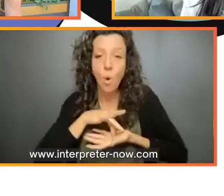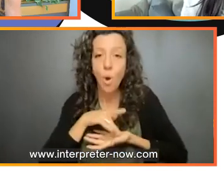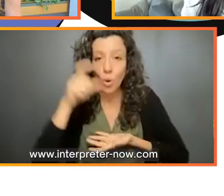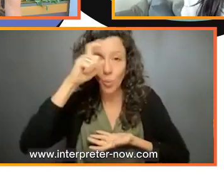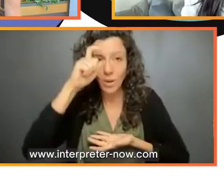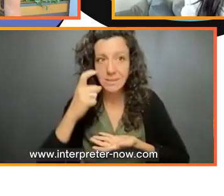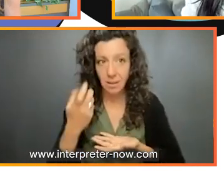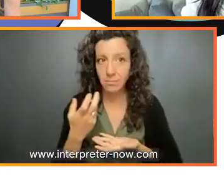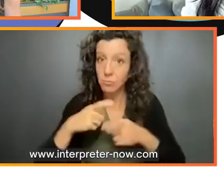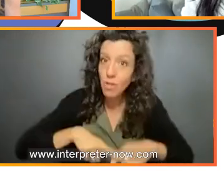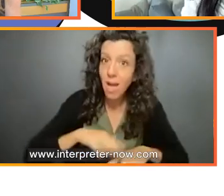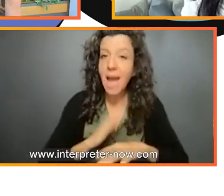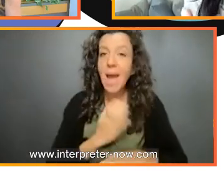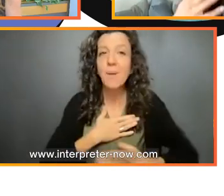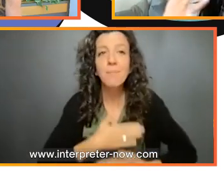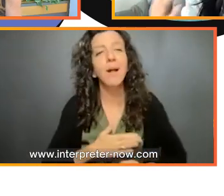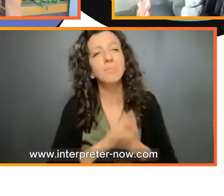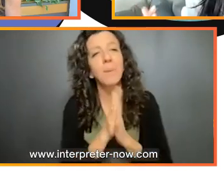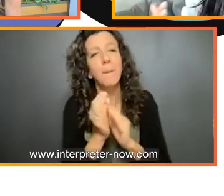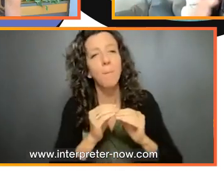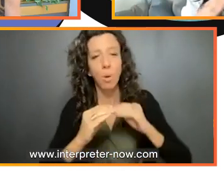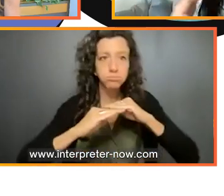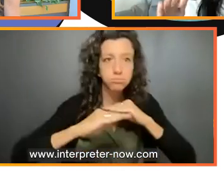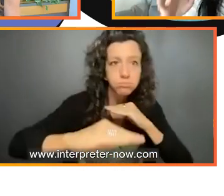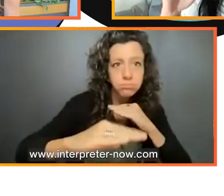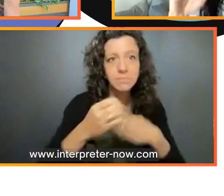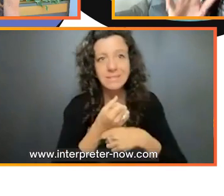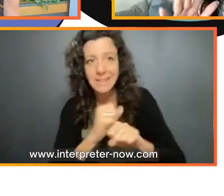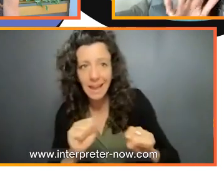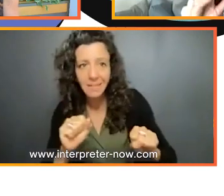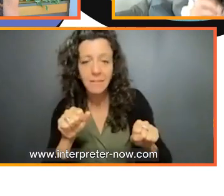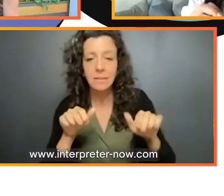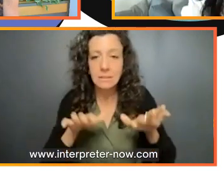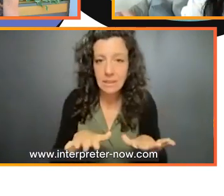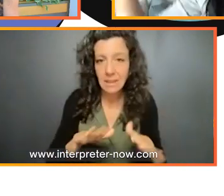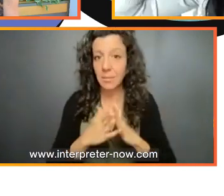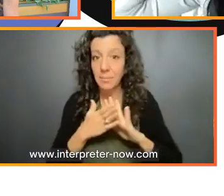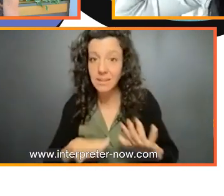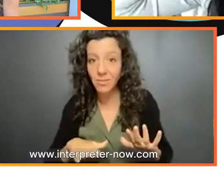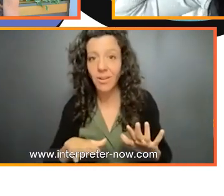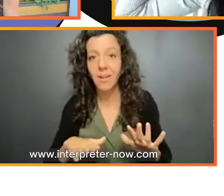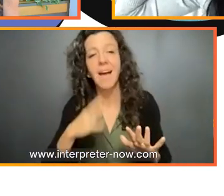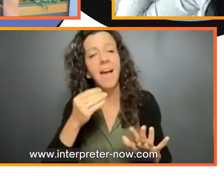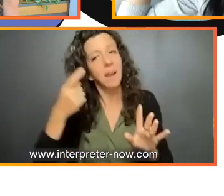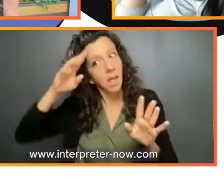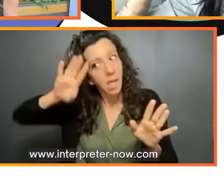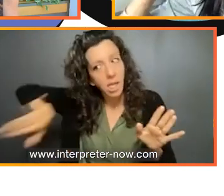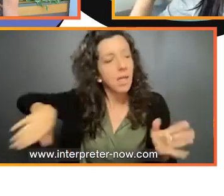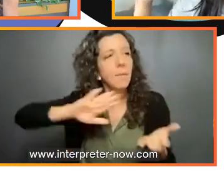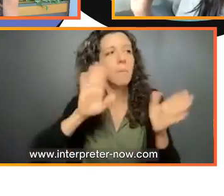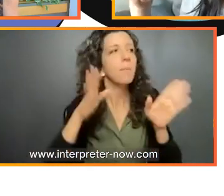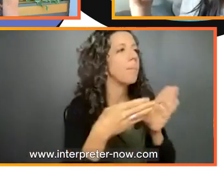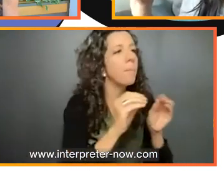So relying on our bodies to become more regulated and safe and still and peaceful, to filling our minds